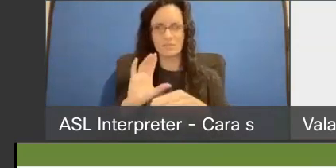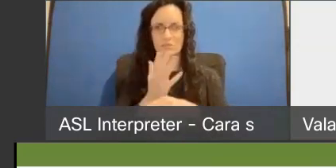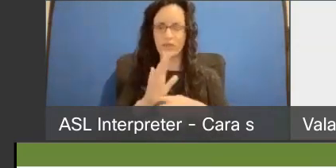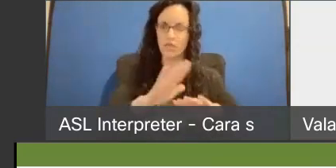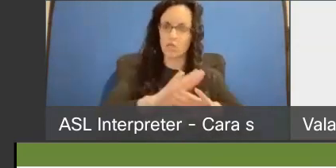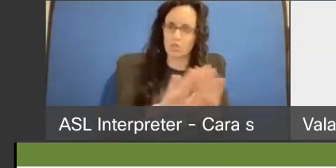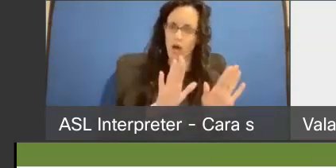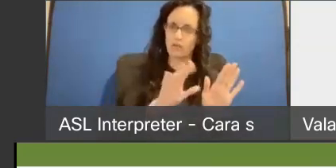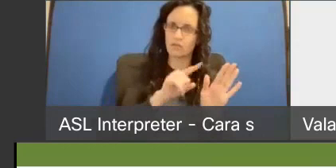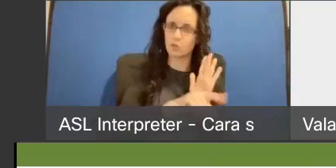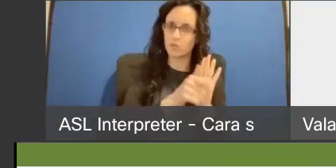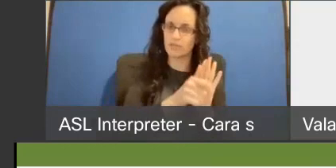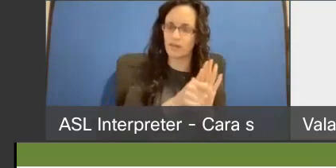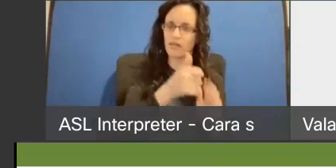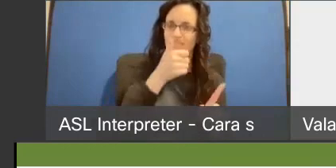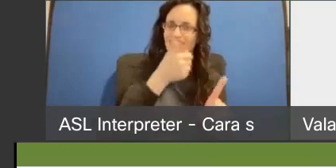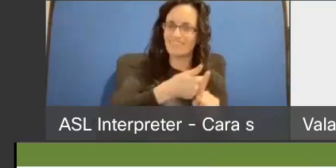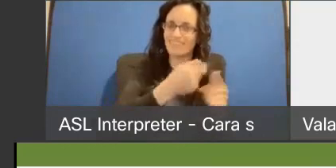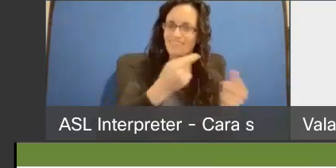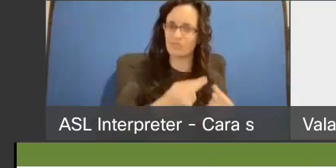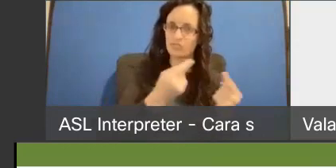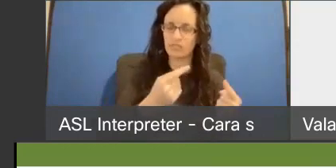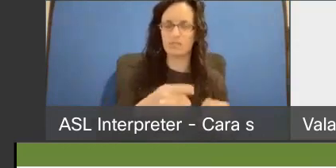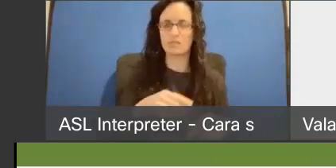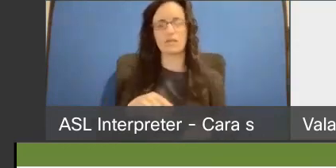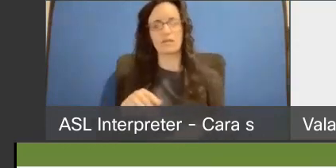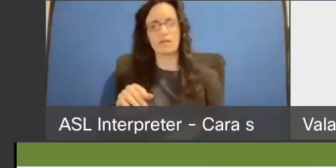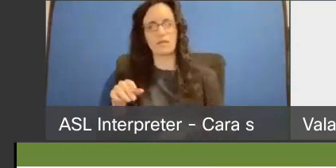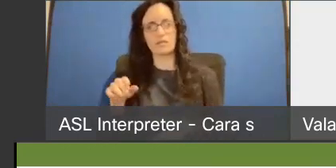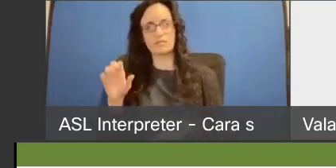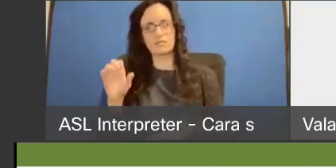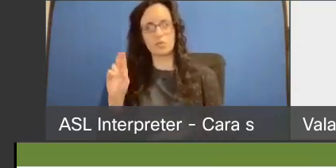non-suicidal self-injury and suicidal behavior?